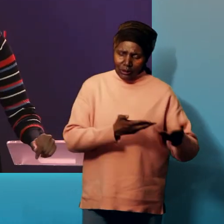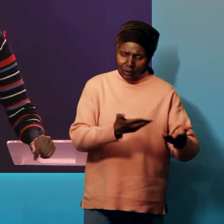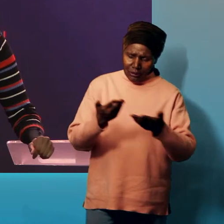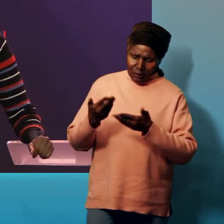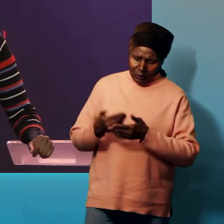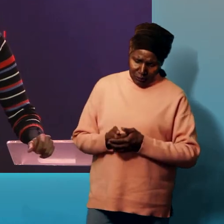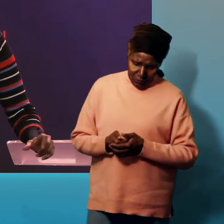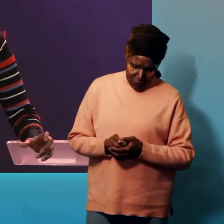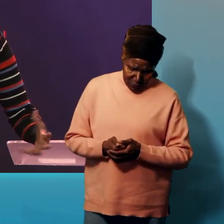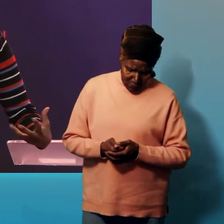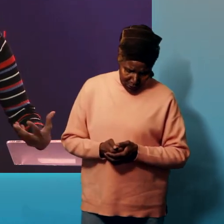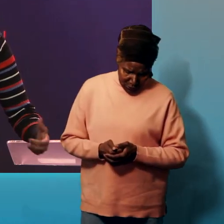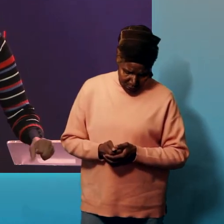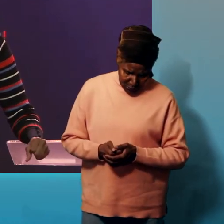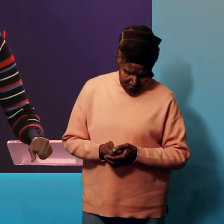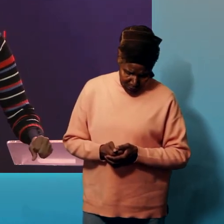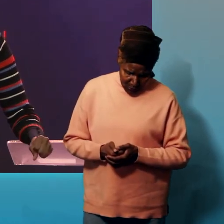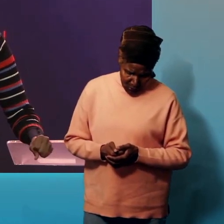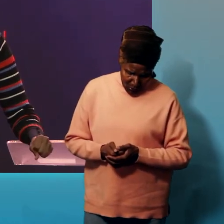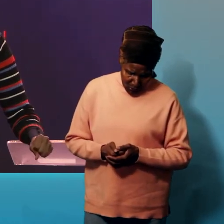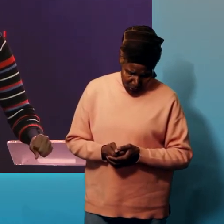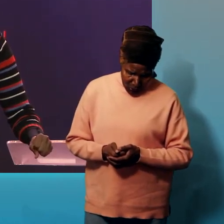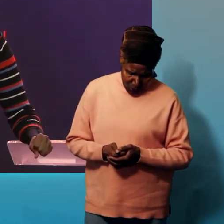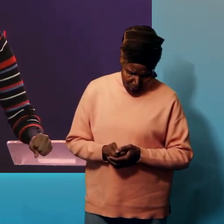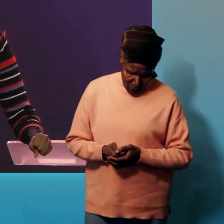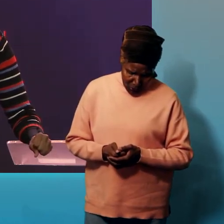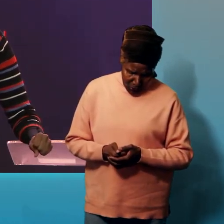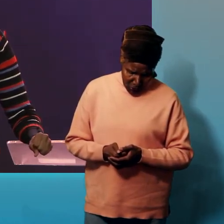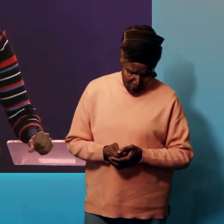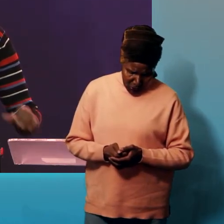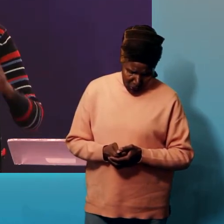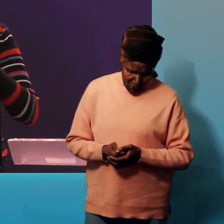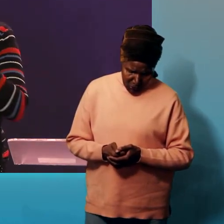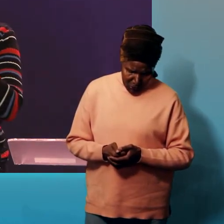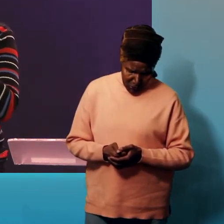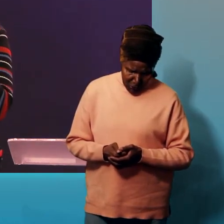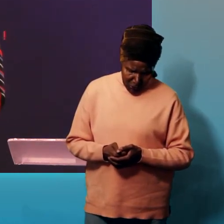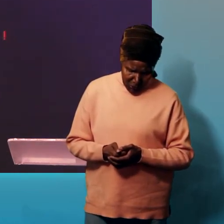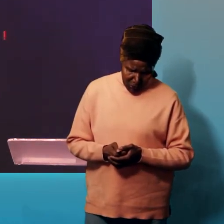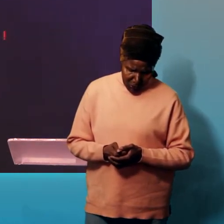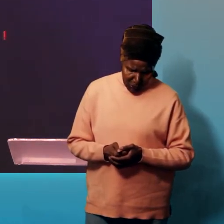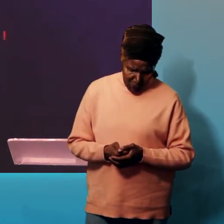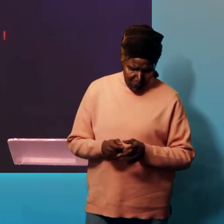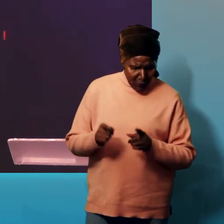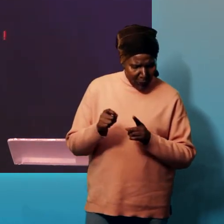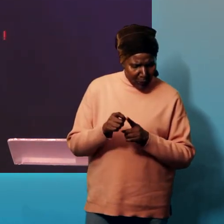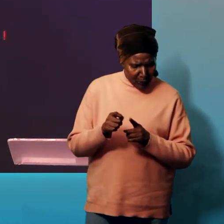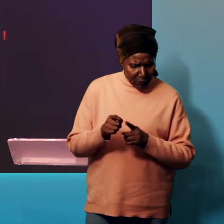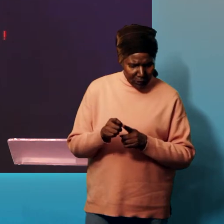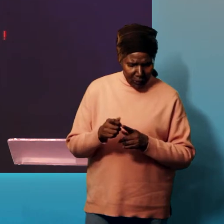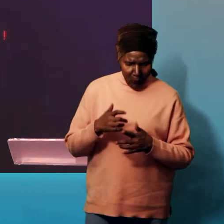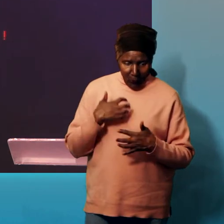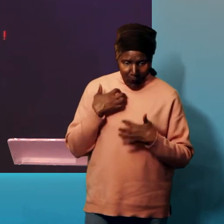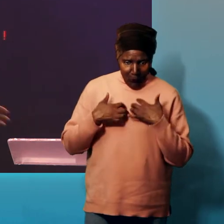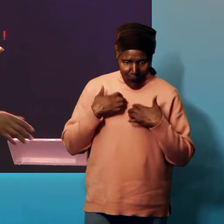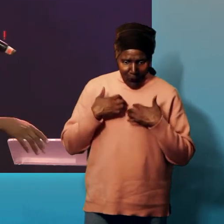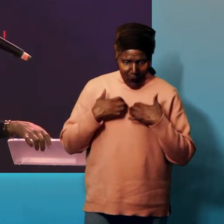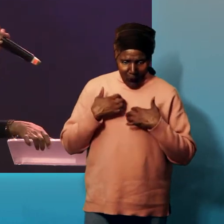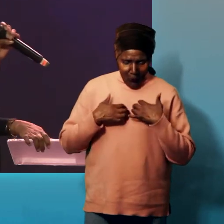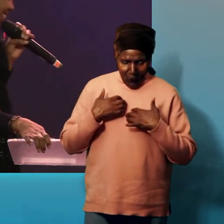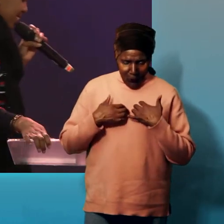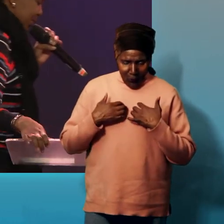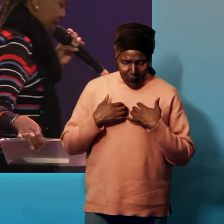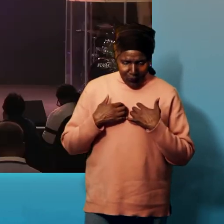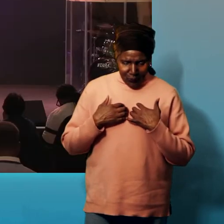like us to repent and ask the Lord to help us. Peter was so eager. We don't know where